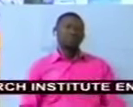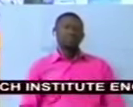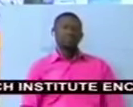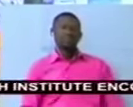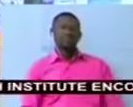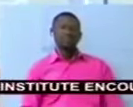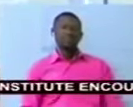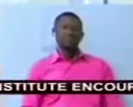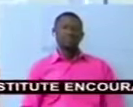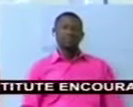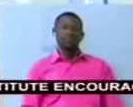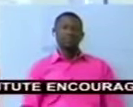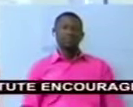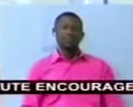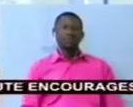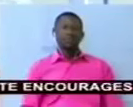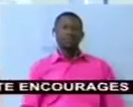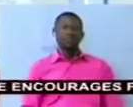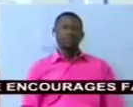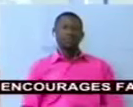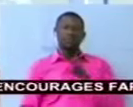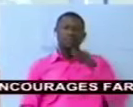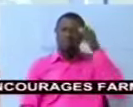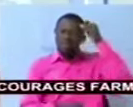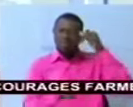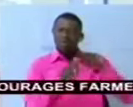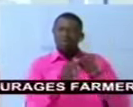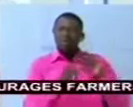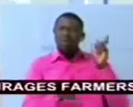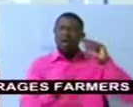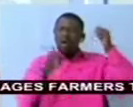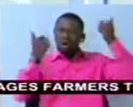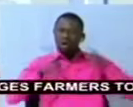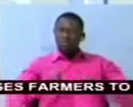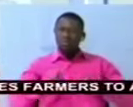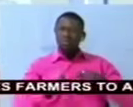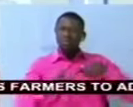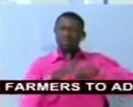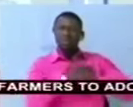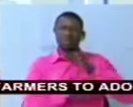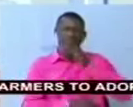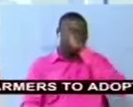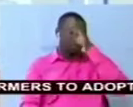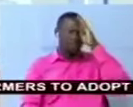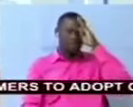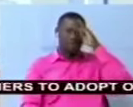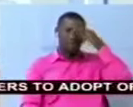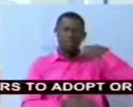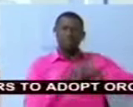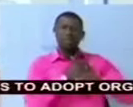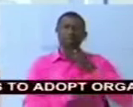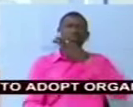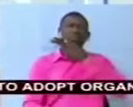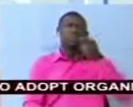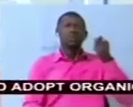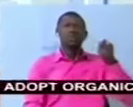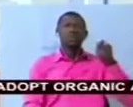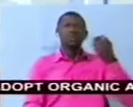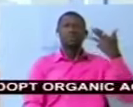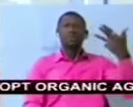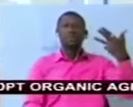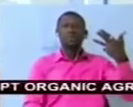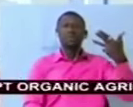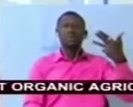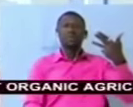Could you recall an incident that happened in Birkama in 2009